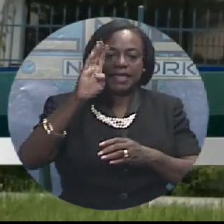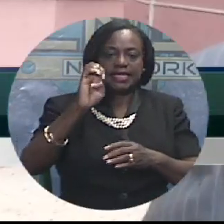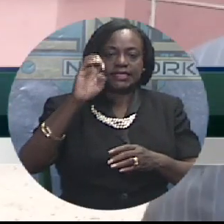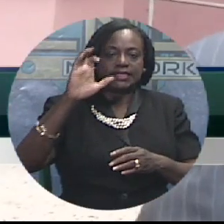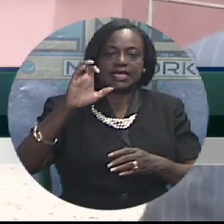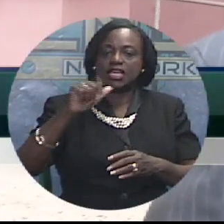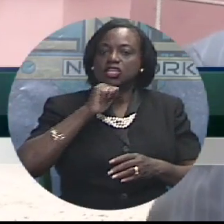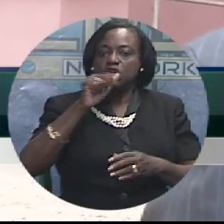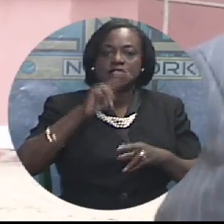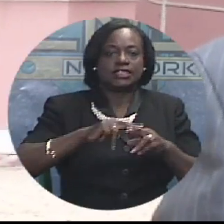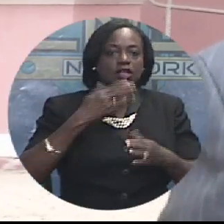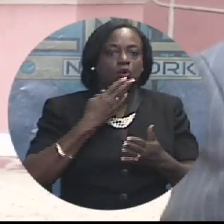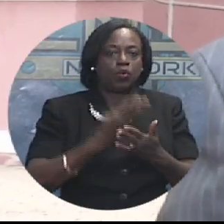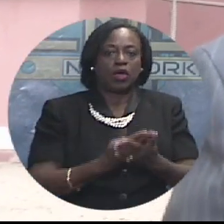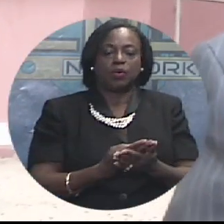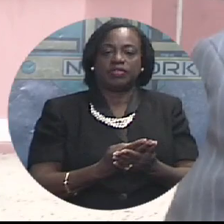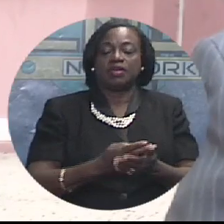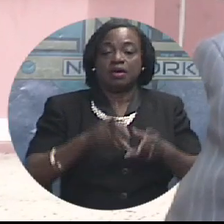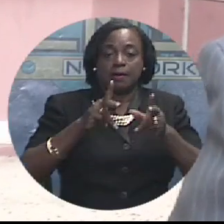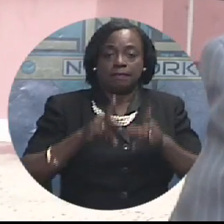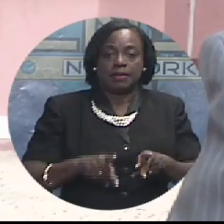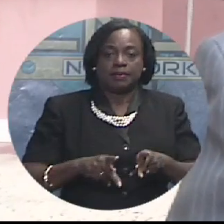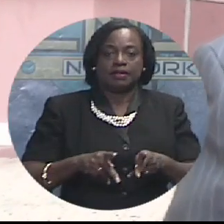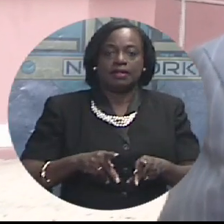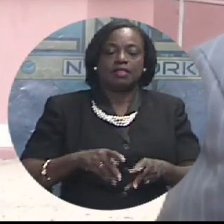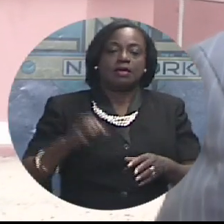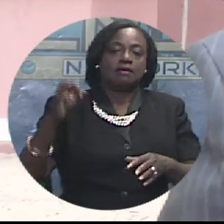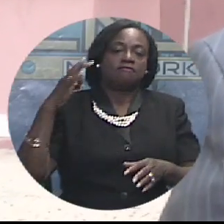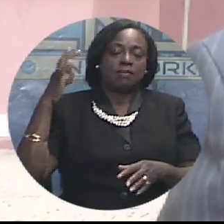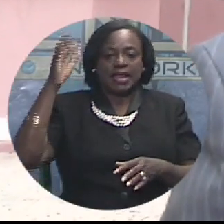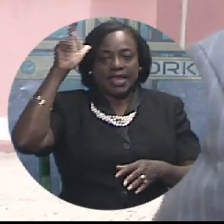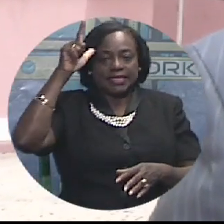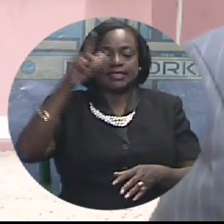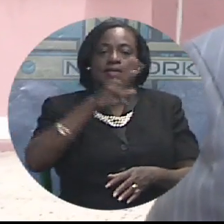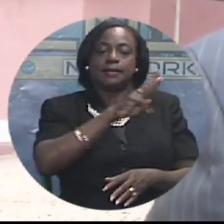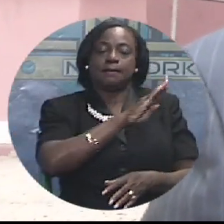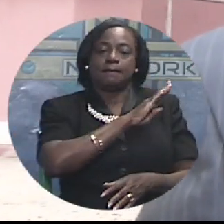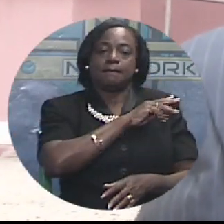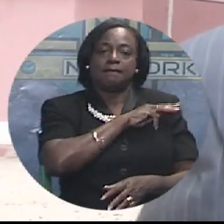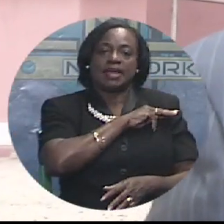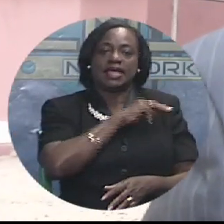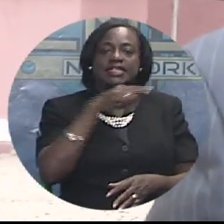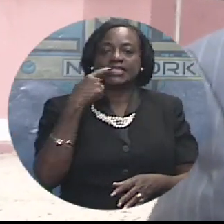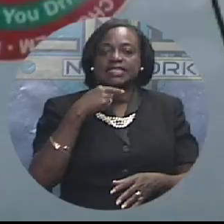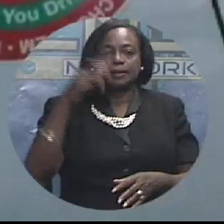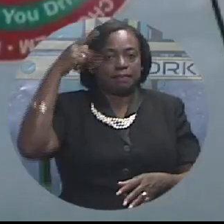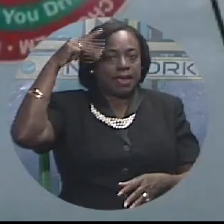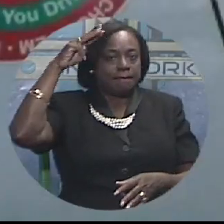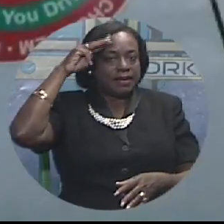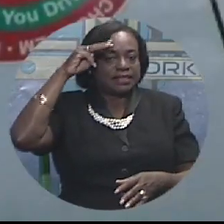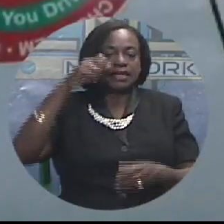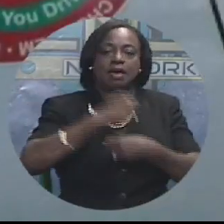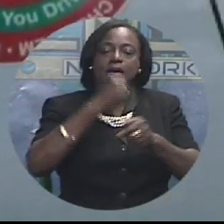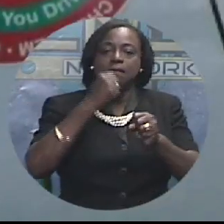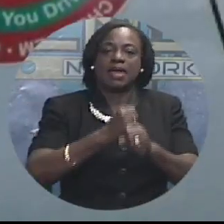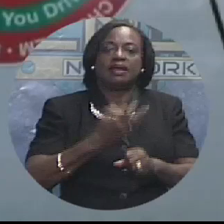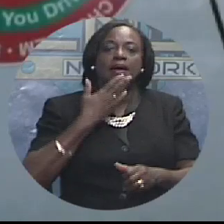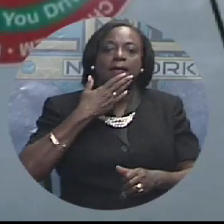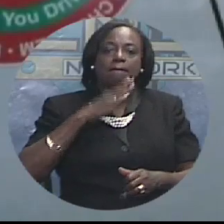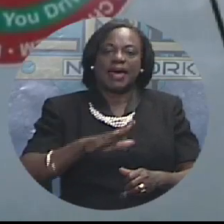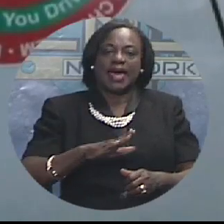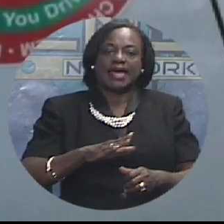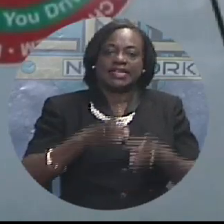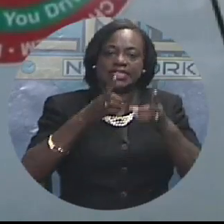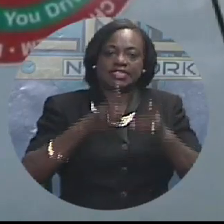In fact, the former chairman Leslie Miller told ZNS News that the Prime Minister, in his view, made a bad decision to bring the U.S.-based Power